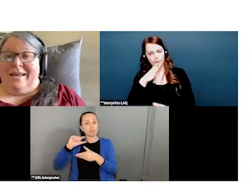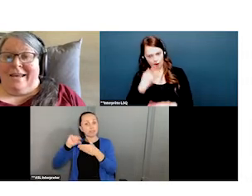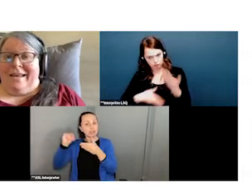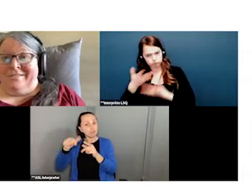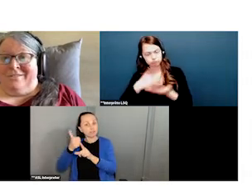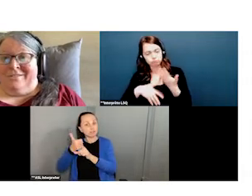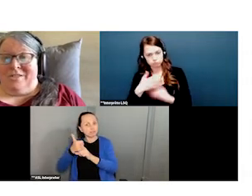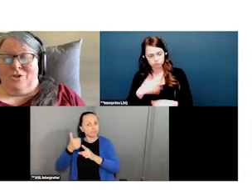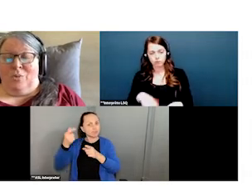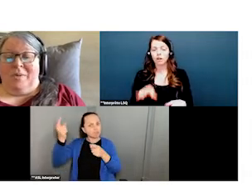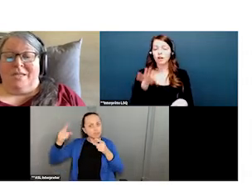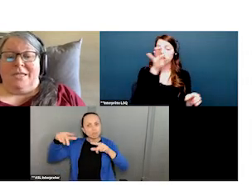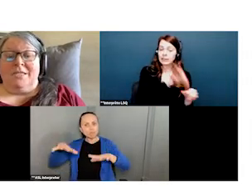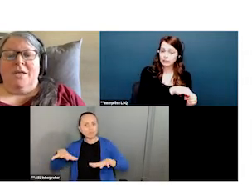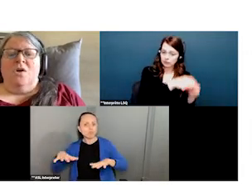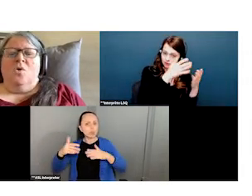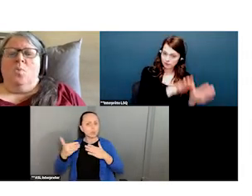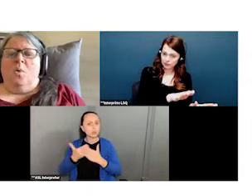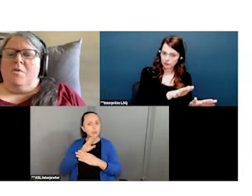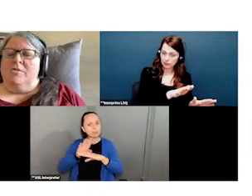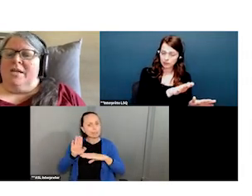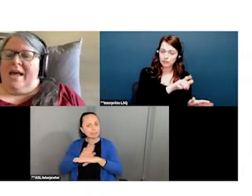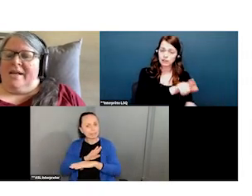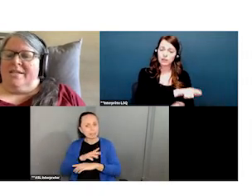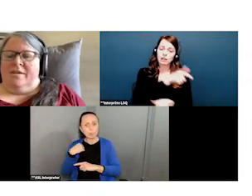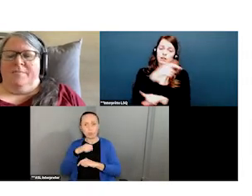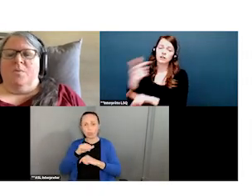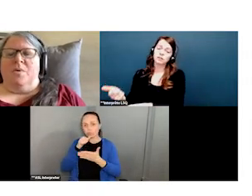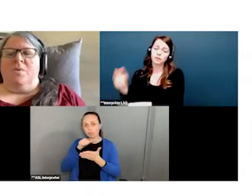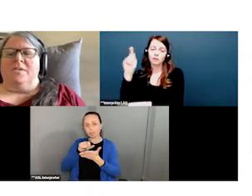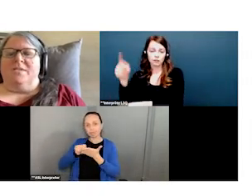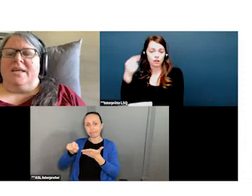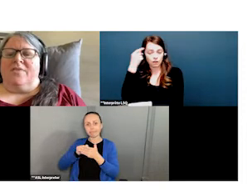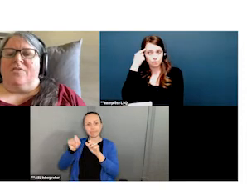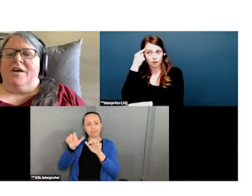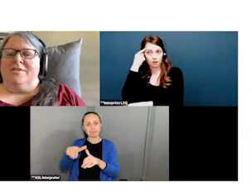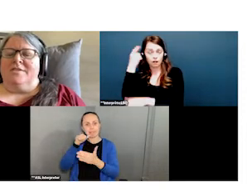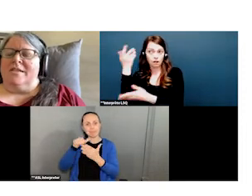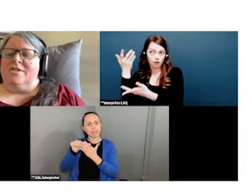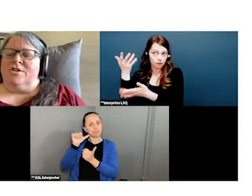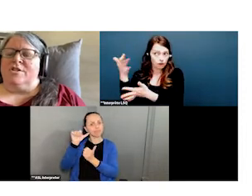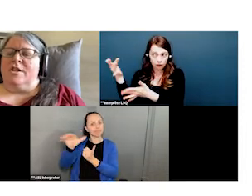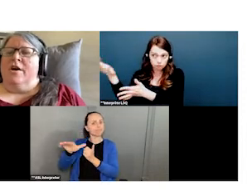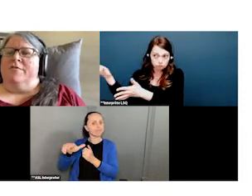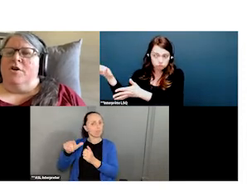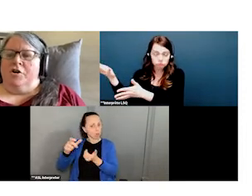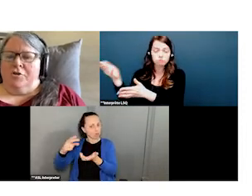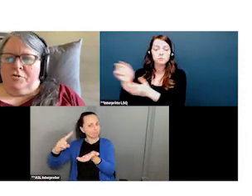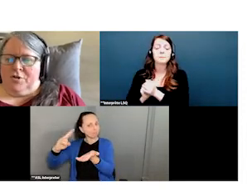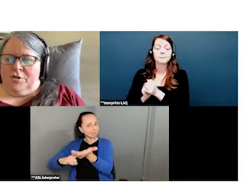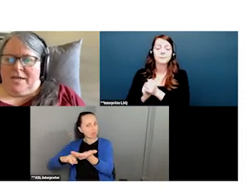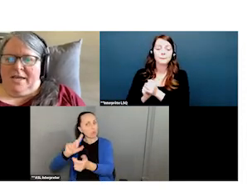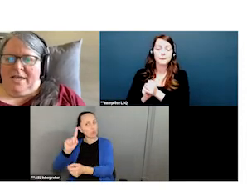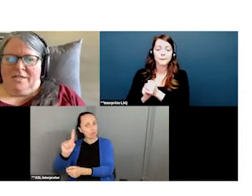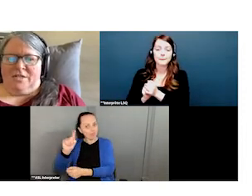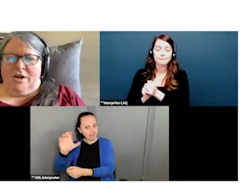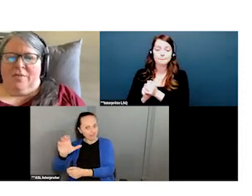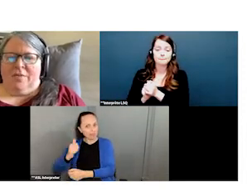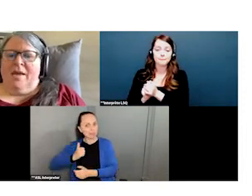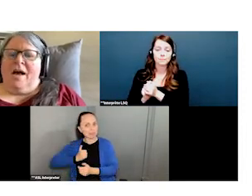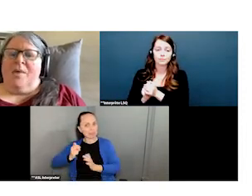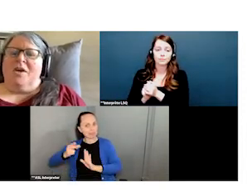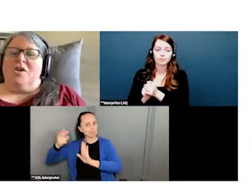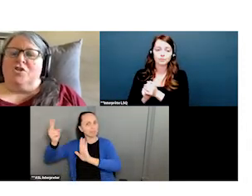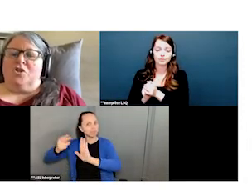was settling into its new business, we wrote a letter that we wanted to get the signatures of 100 Canadians